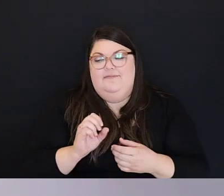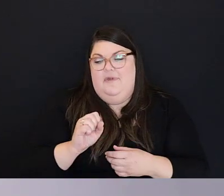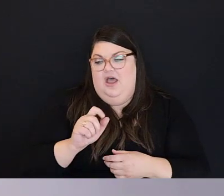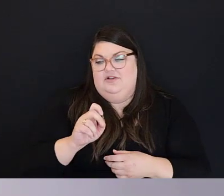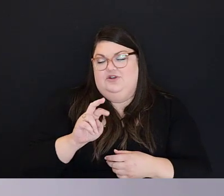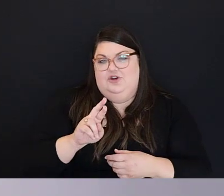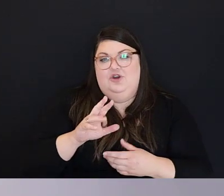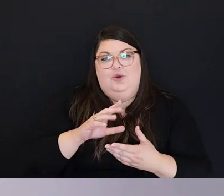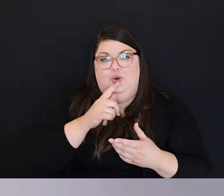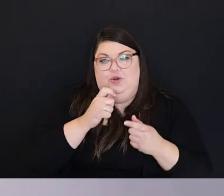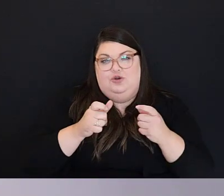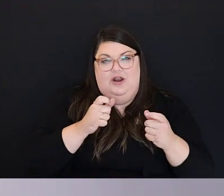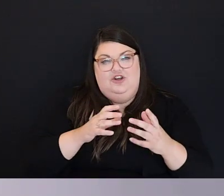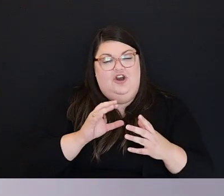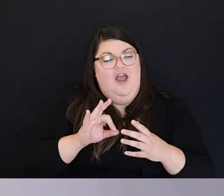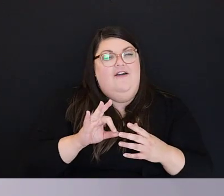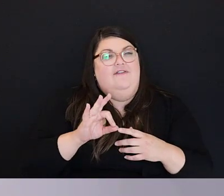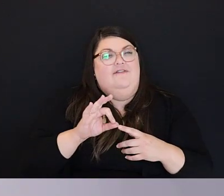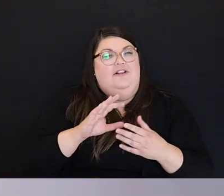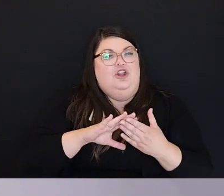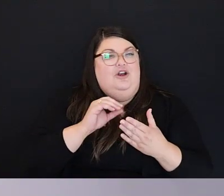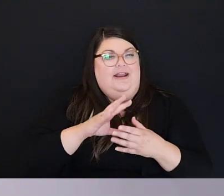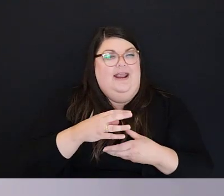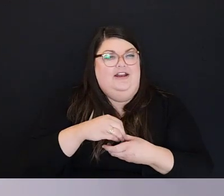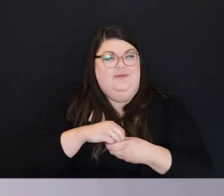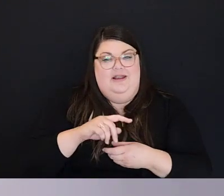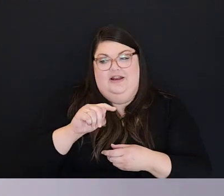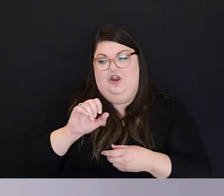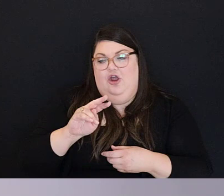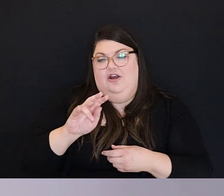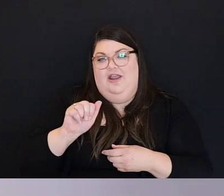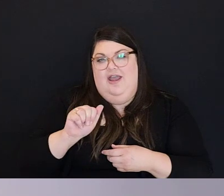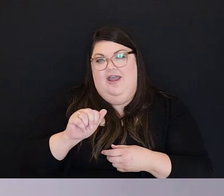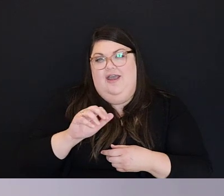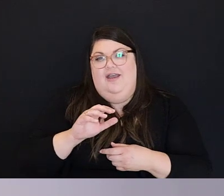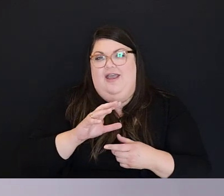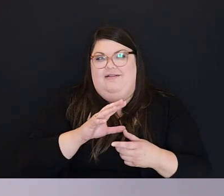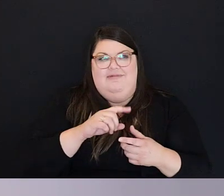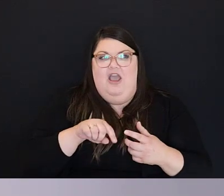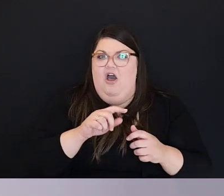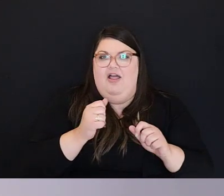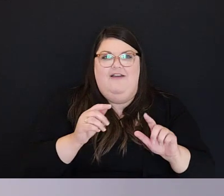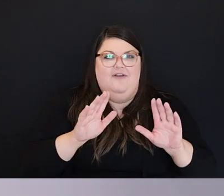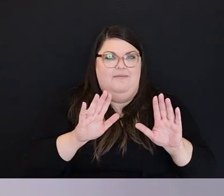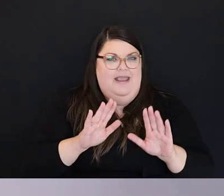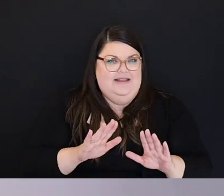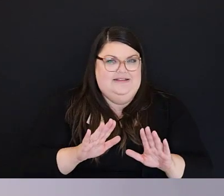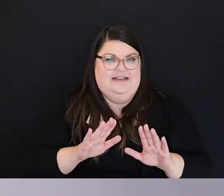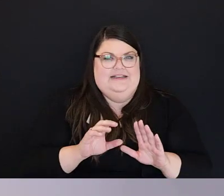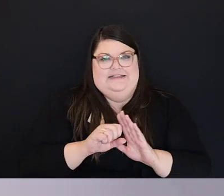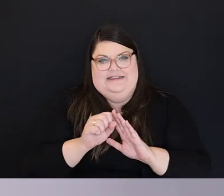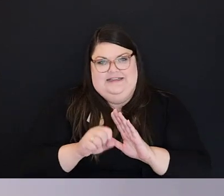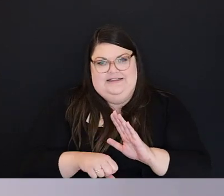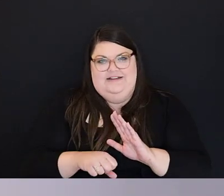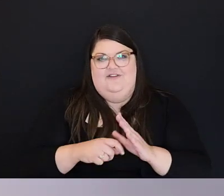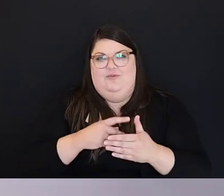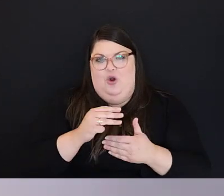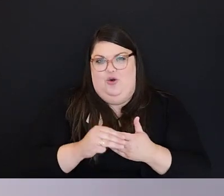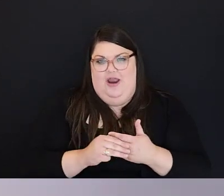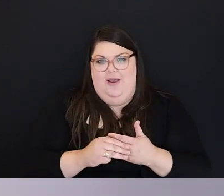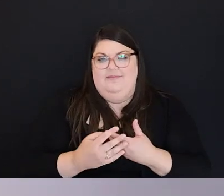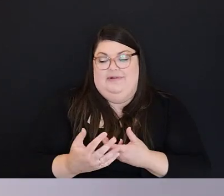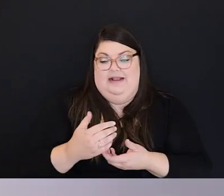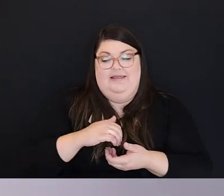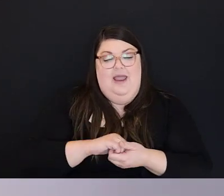Director of Learning Engagement, and Tanya Collette B, also in LNE, have an amazing season of programs ahead, including